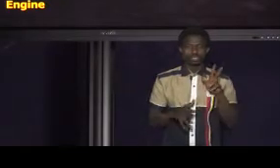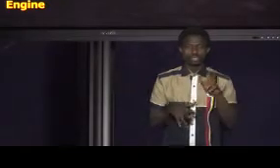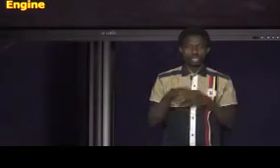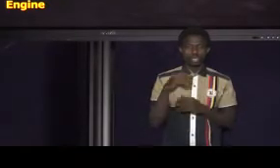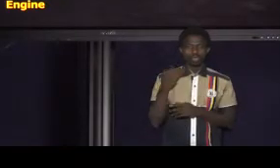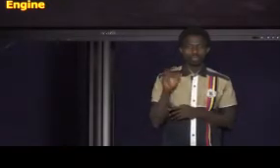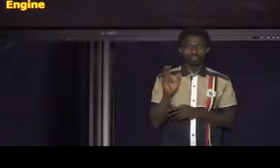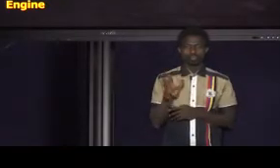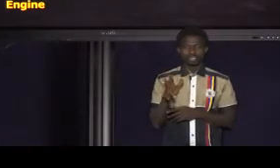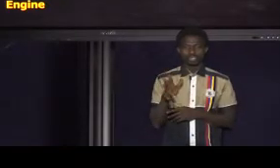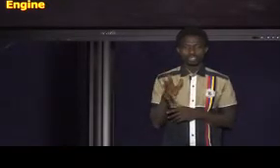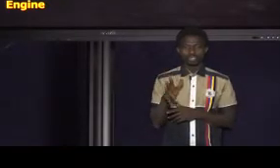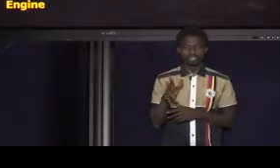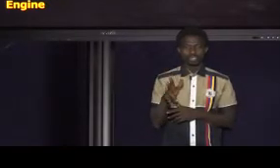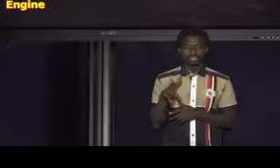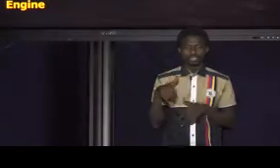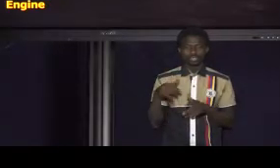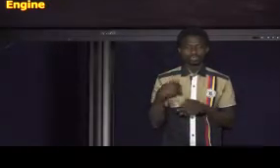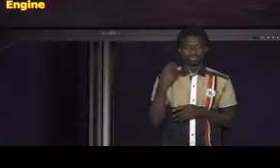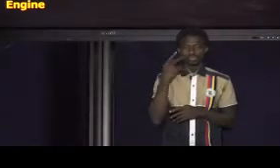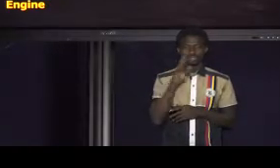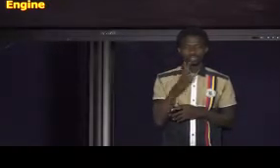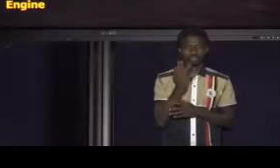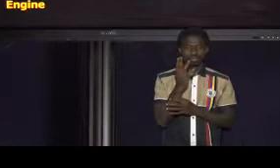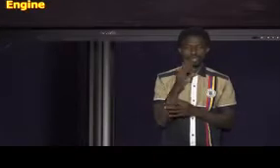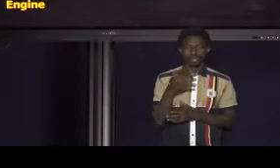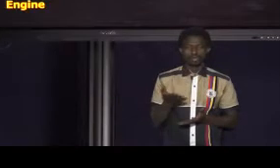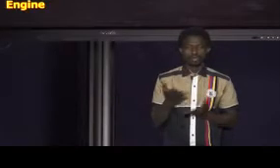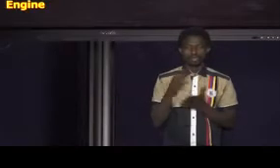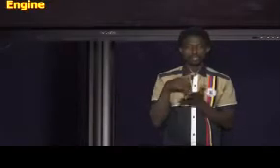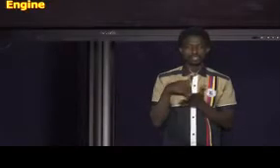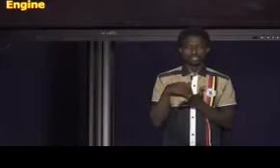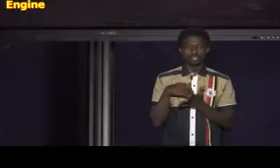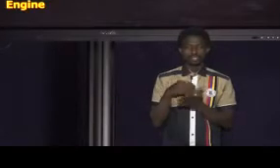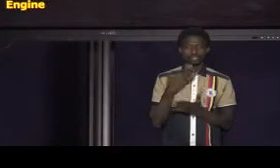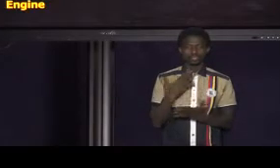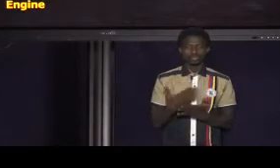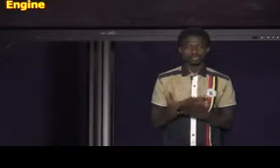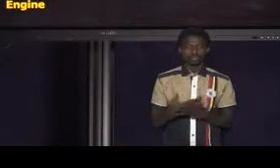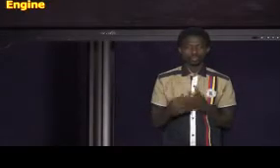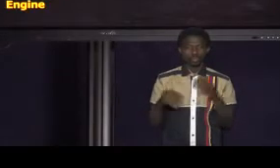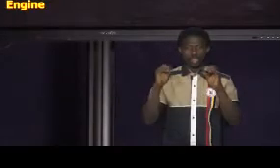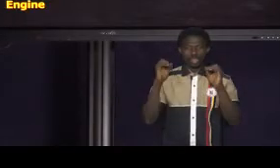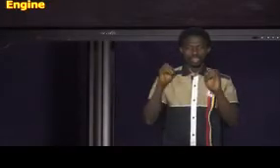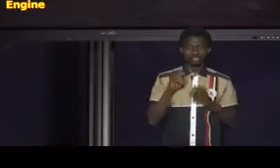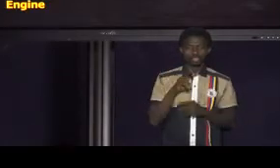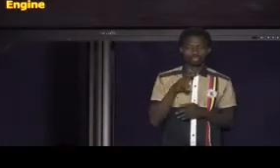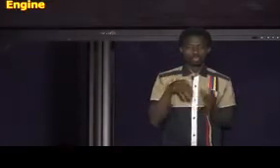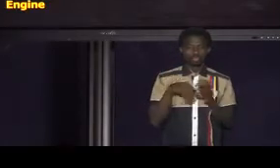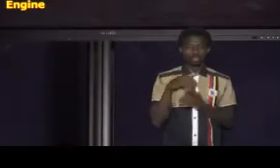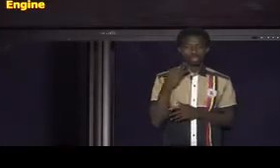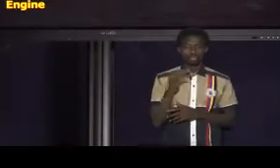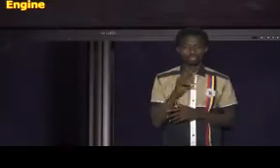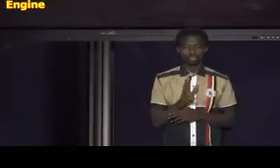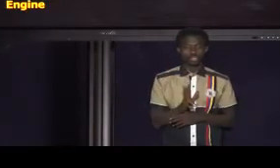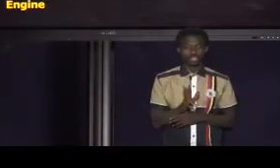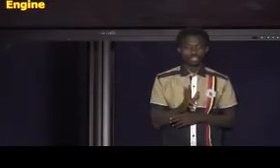of 3, let me see your hand. Raise it. Good. Excellent. 2 out of